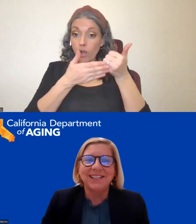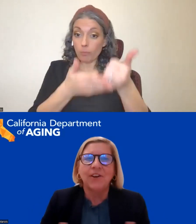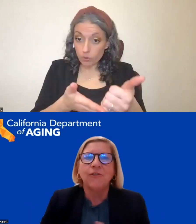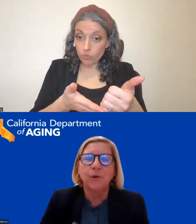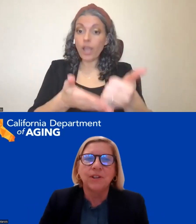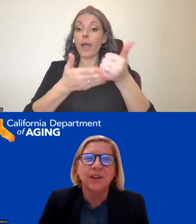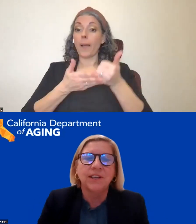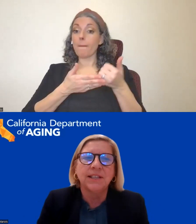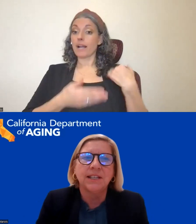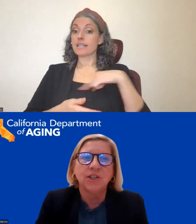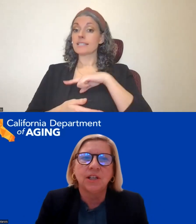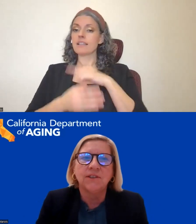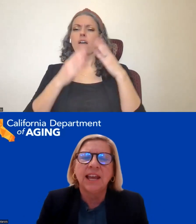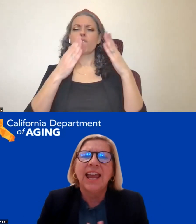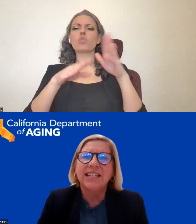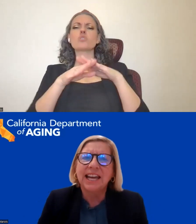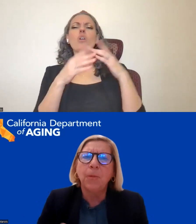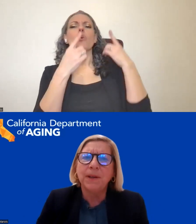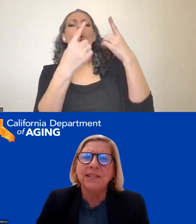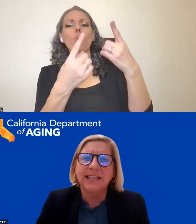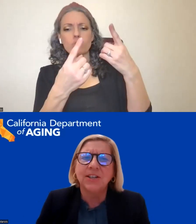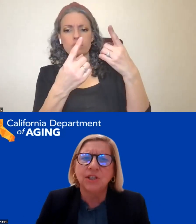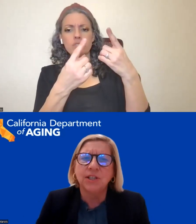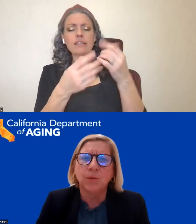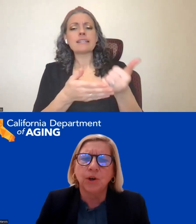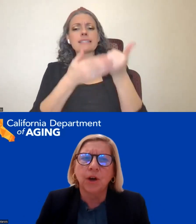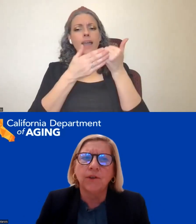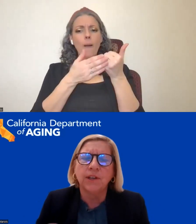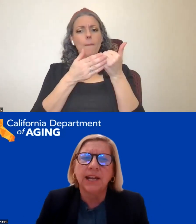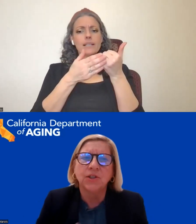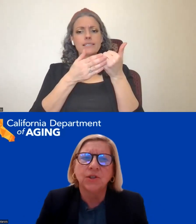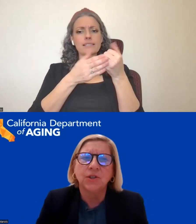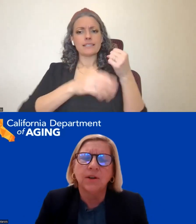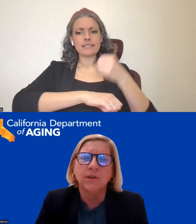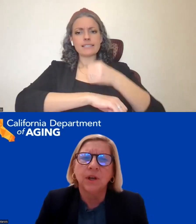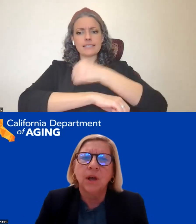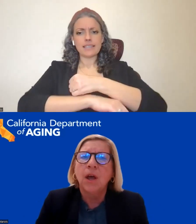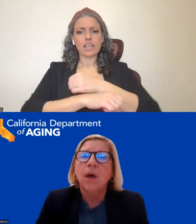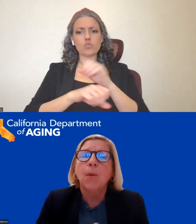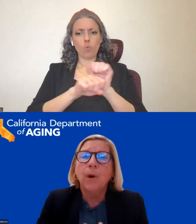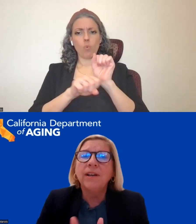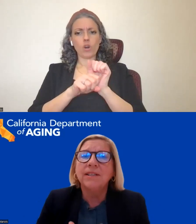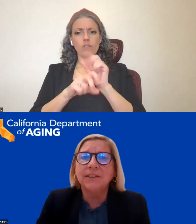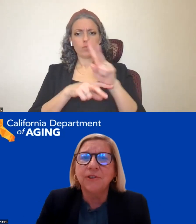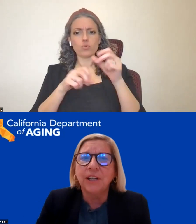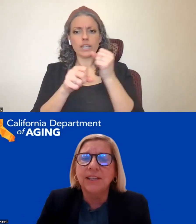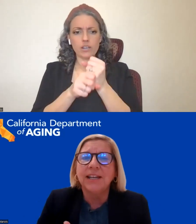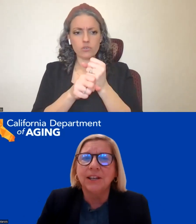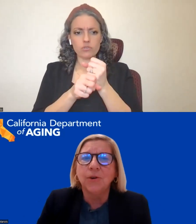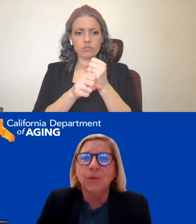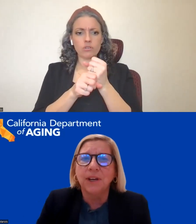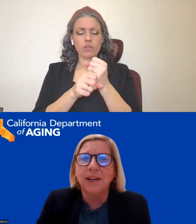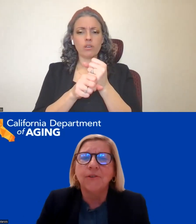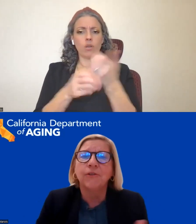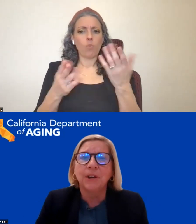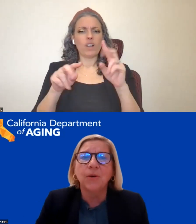help us focus on these initiatives and to help us stage this work over the next 2 years. What is different in